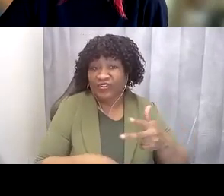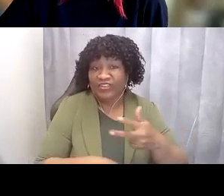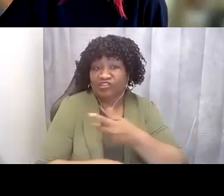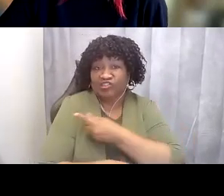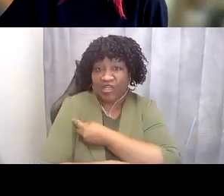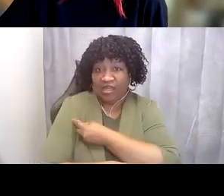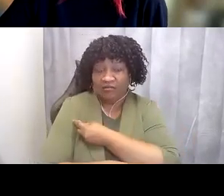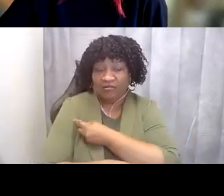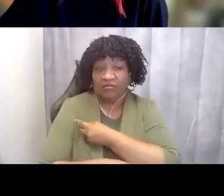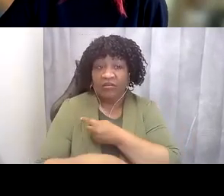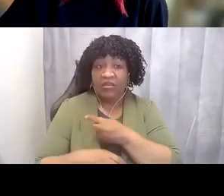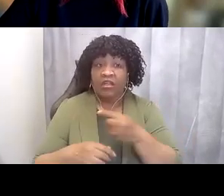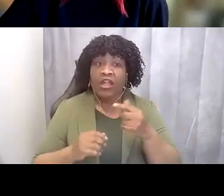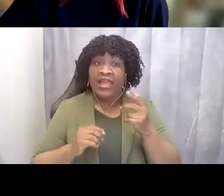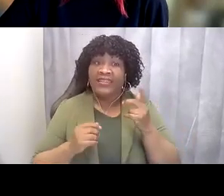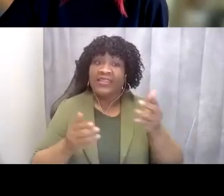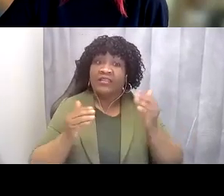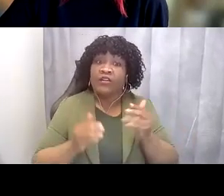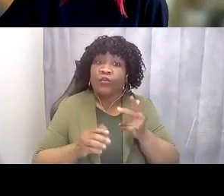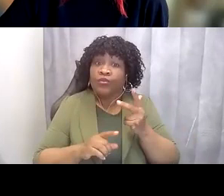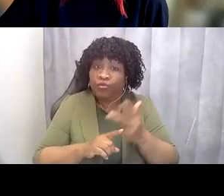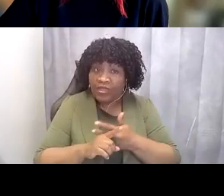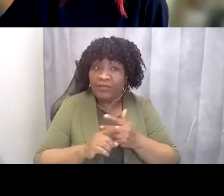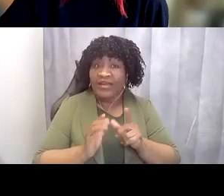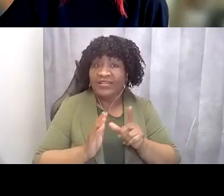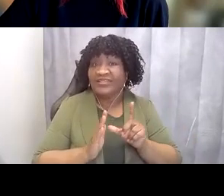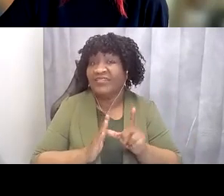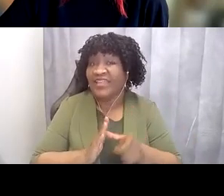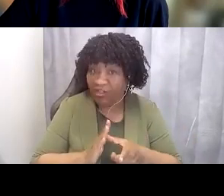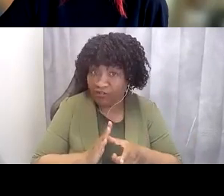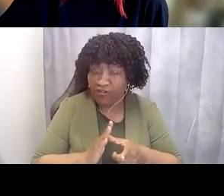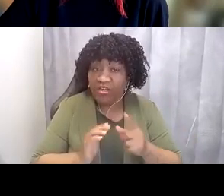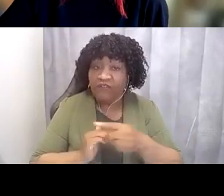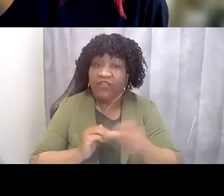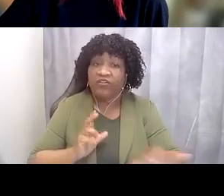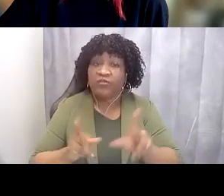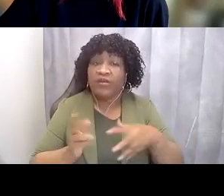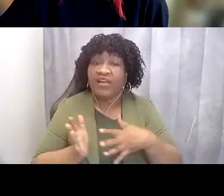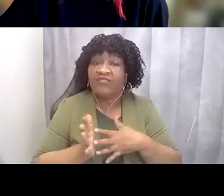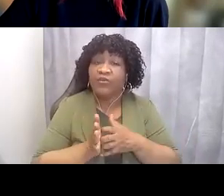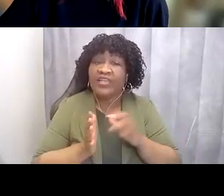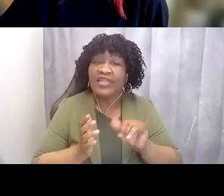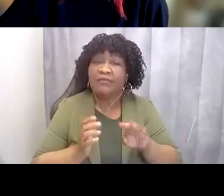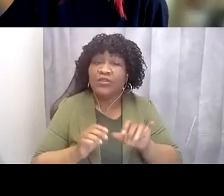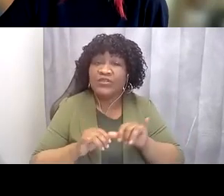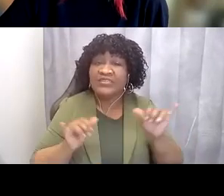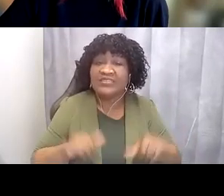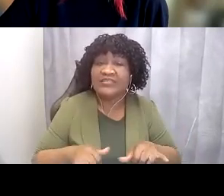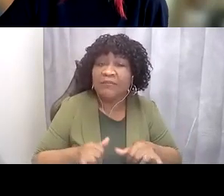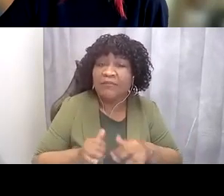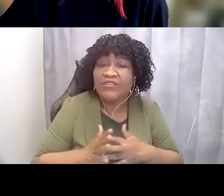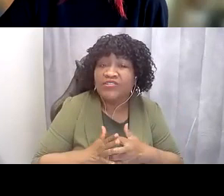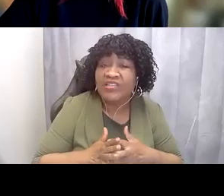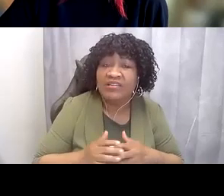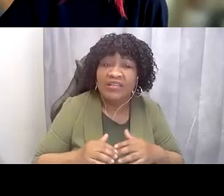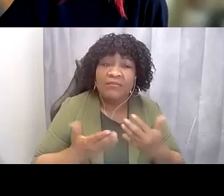And then 3 months later, for folks who are immunocompromised, or meaning their immune system is weakened either